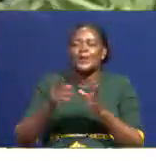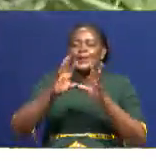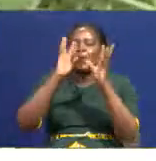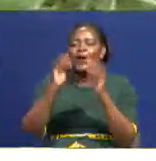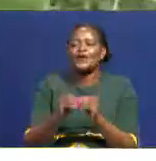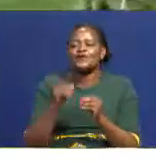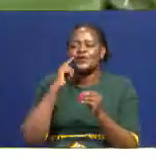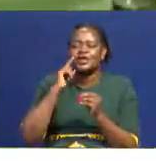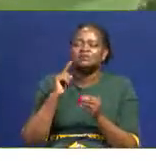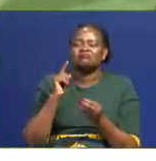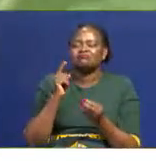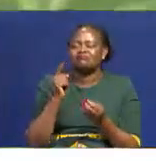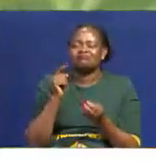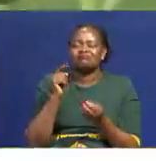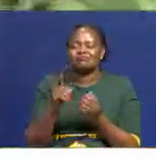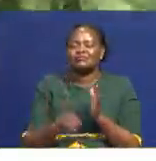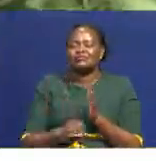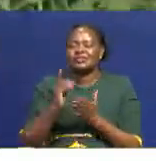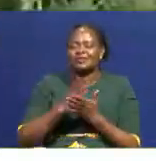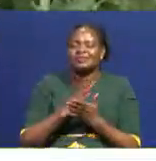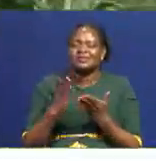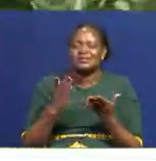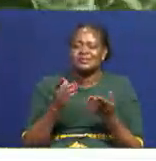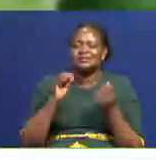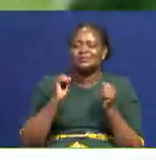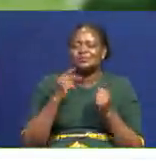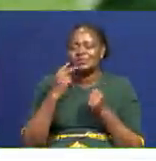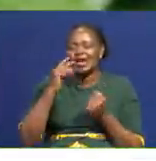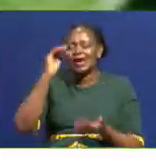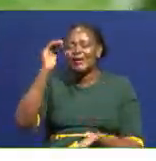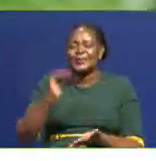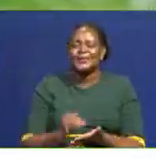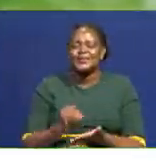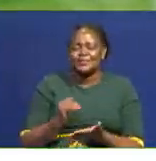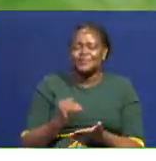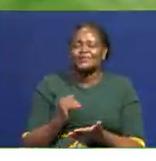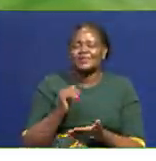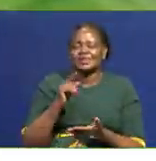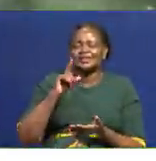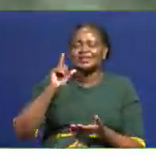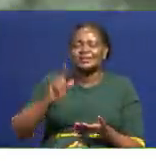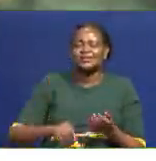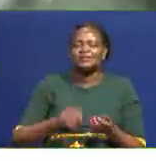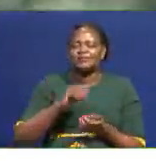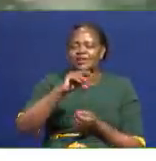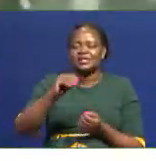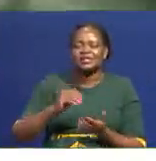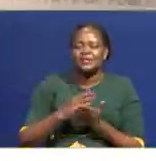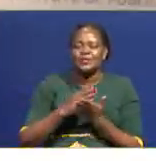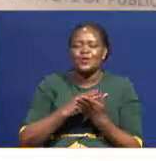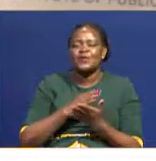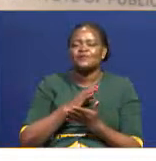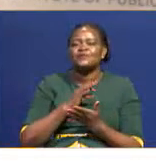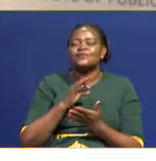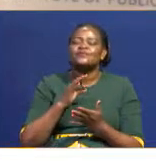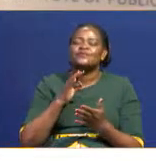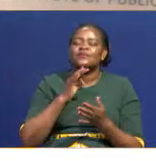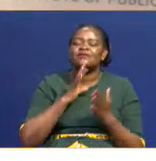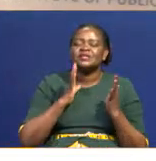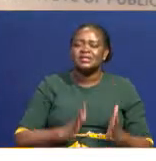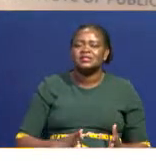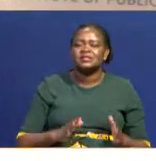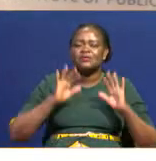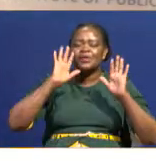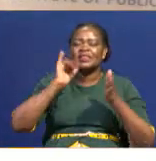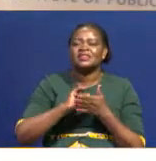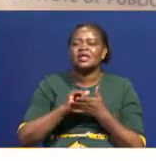for the crop development subsector is likely to see a reduction in the subsidized fertilizer program beneficiaries. It's very